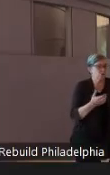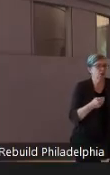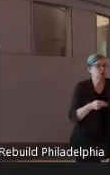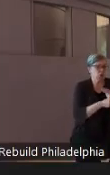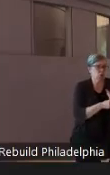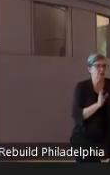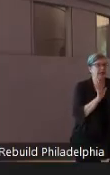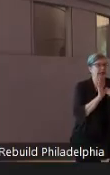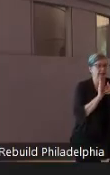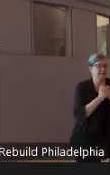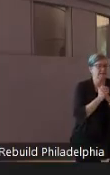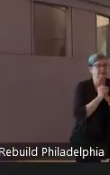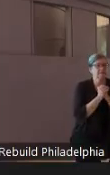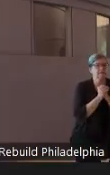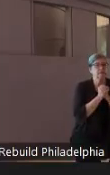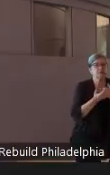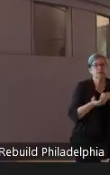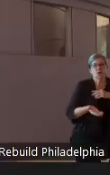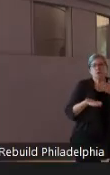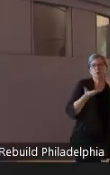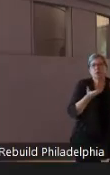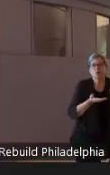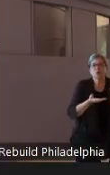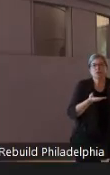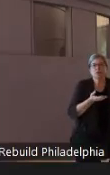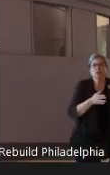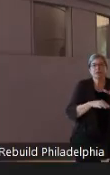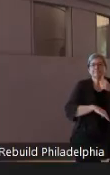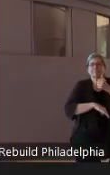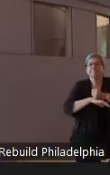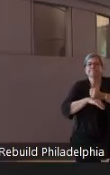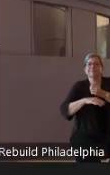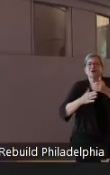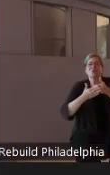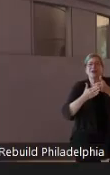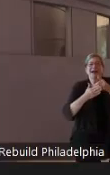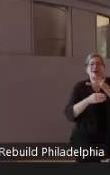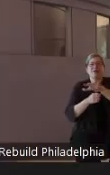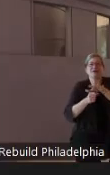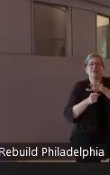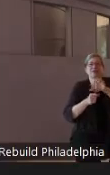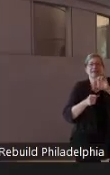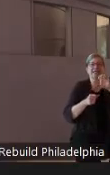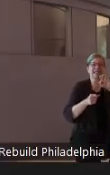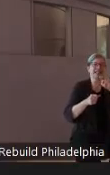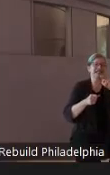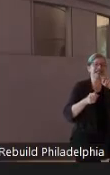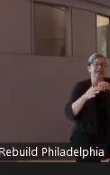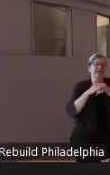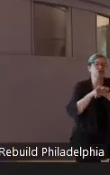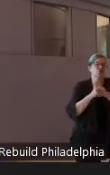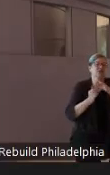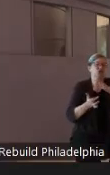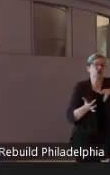So we're proposing to locate them around that entry circle, the traffic loop at the front